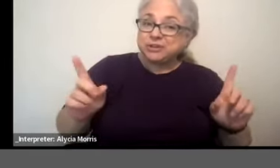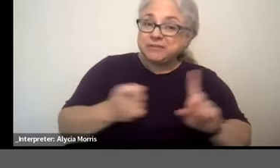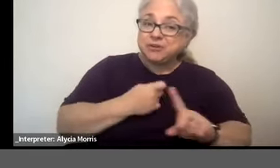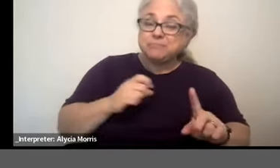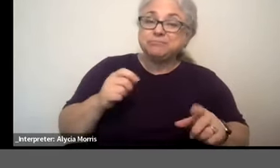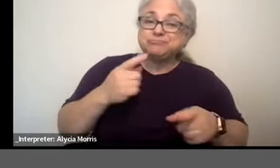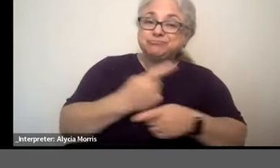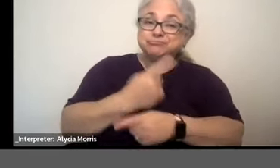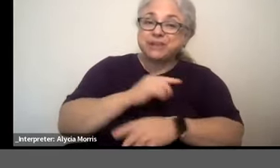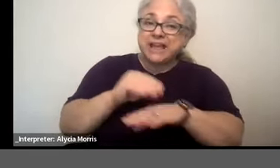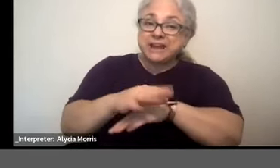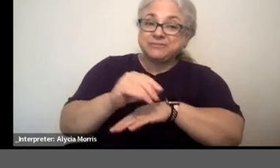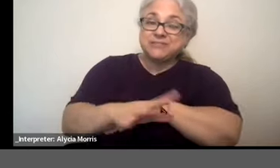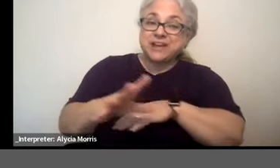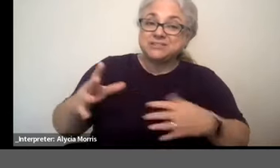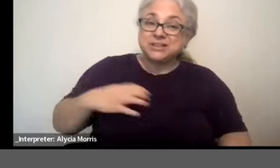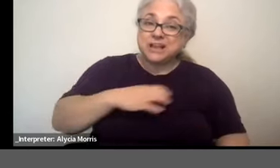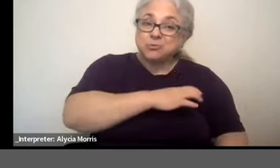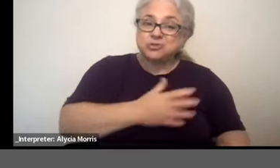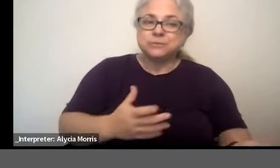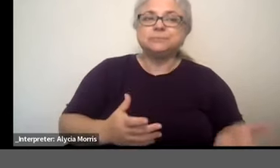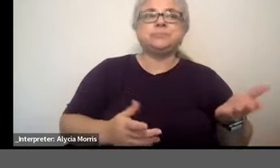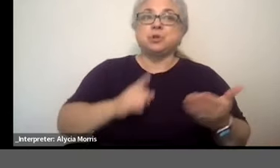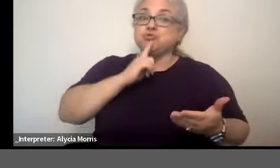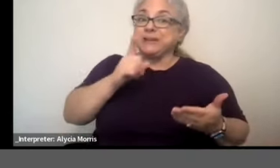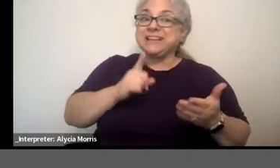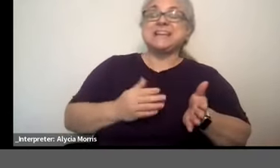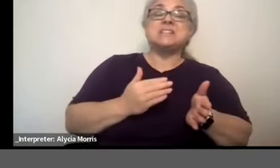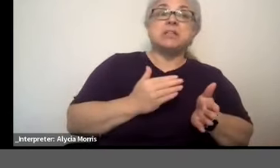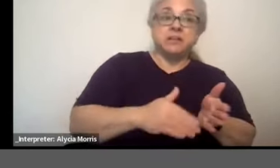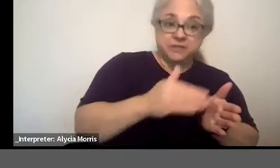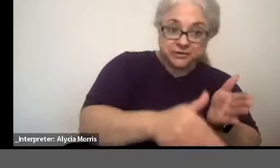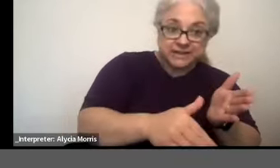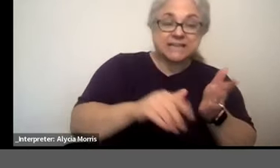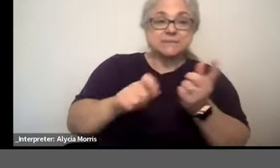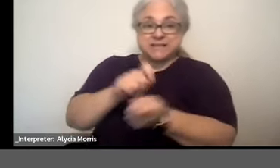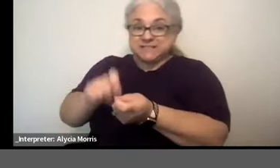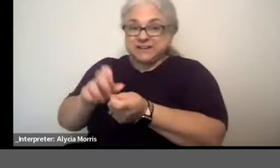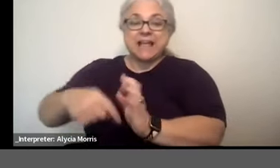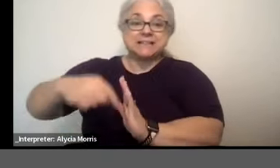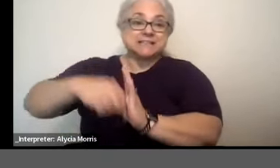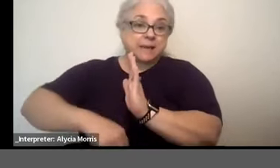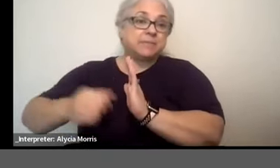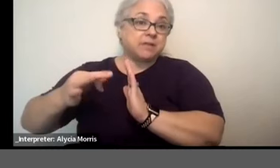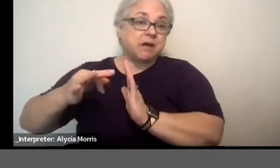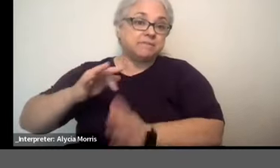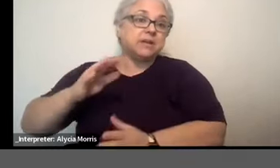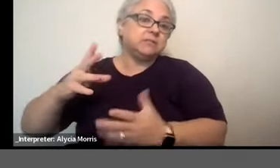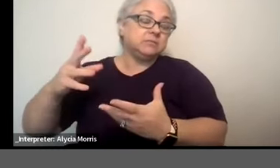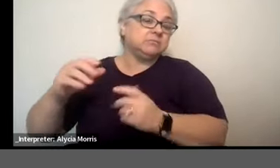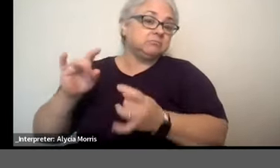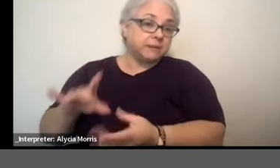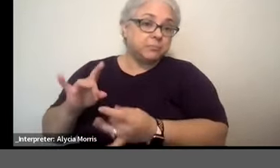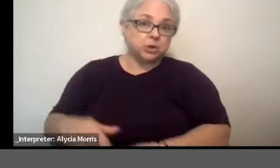the frequency, specificity, and depth of input of that conversation that we have with employers, combined with an